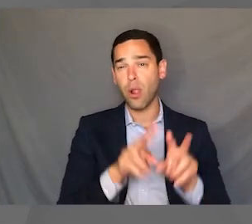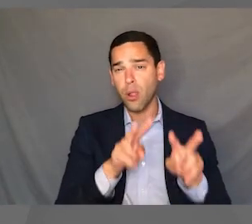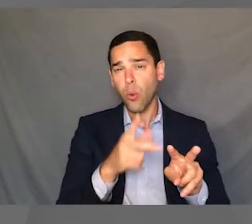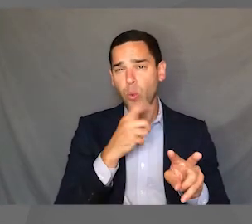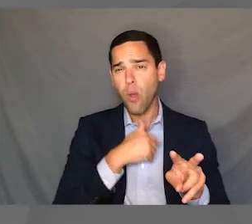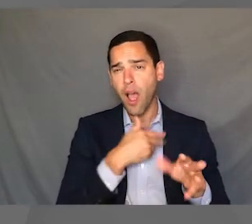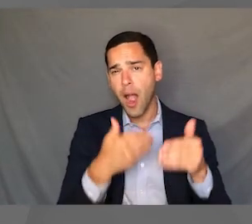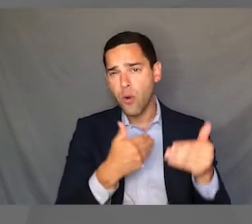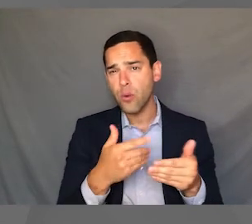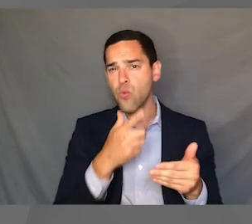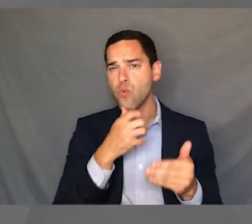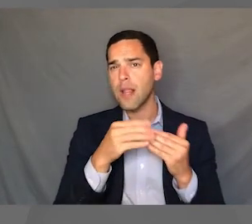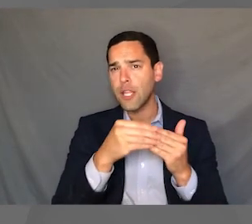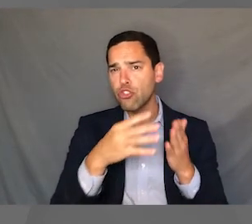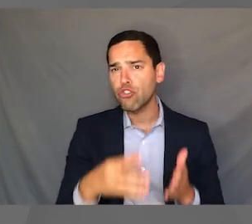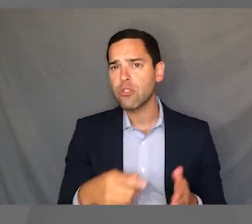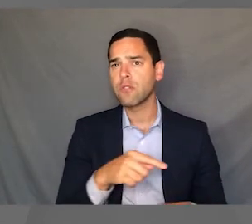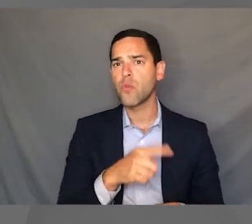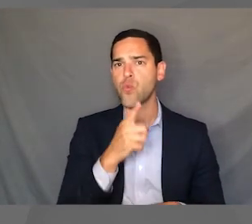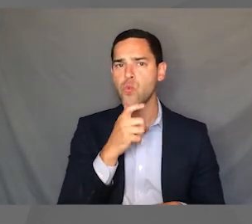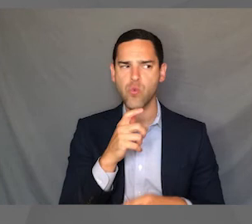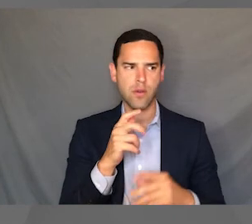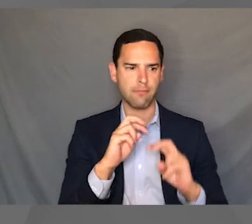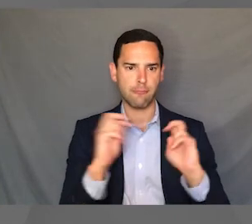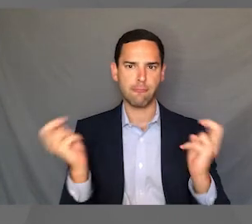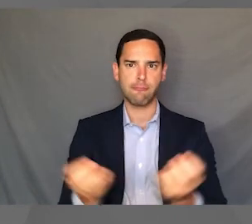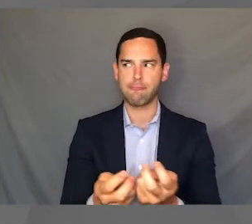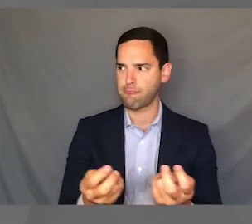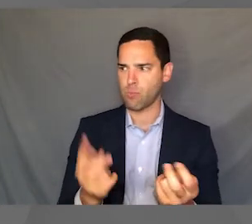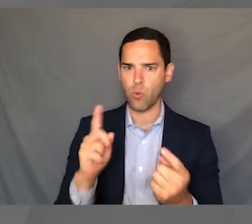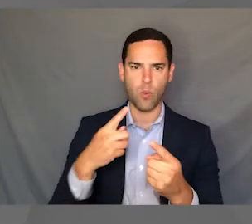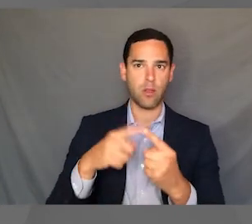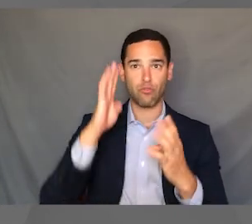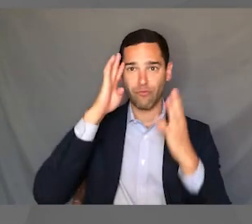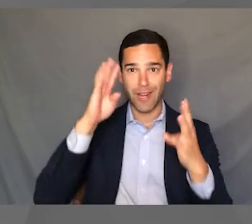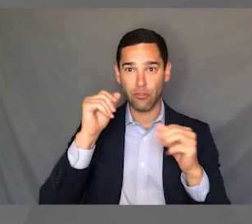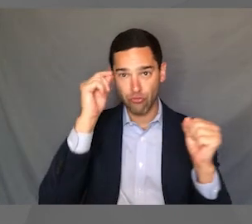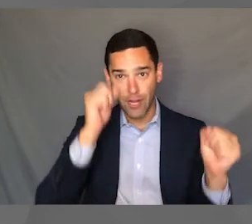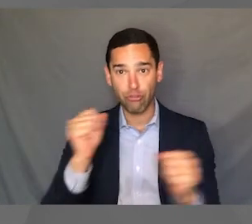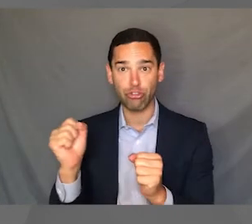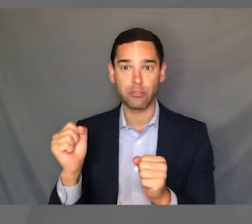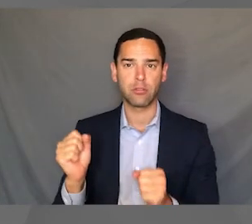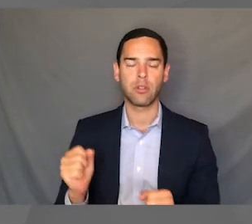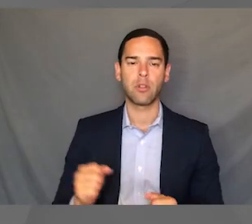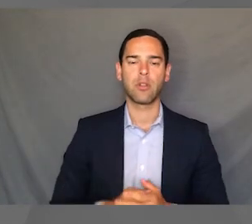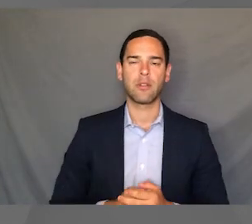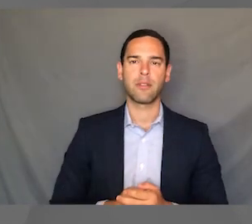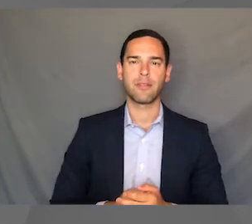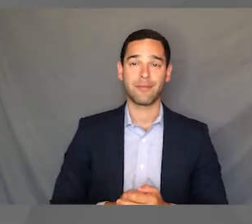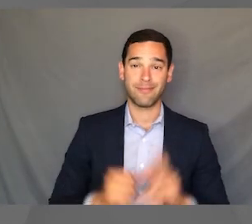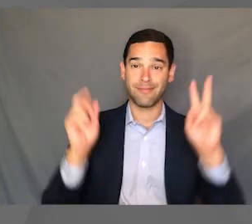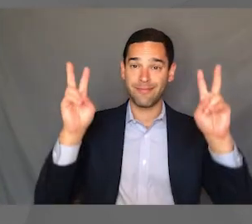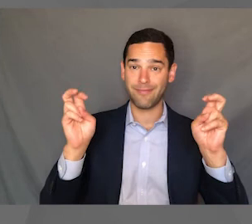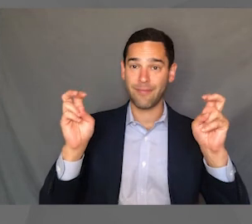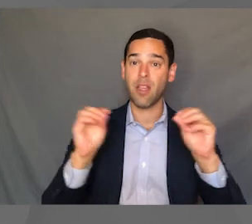in leadership positions, who are around the table when you're creating these strategies. There's always been a saying of nothing about